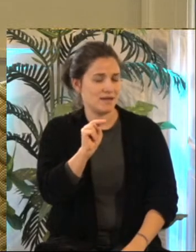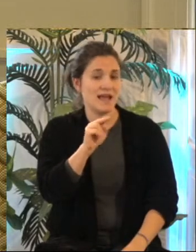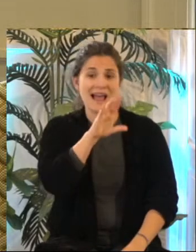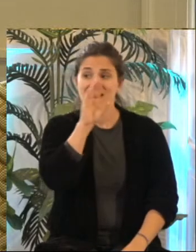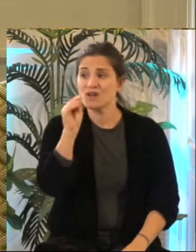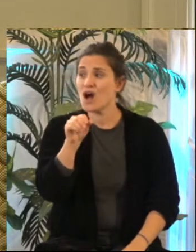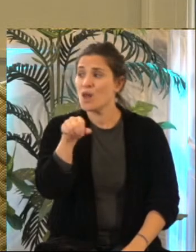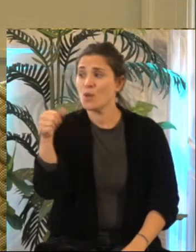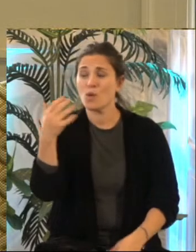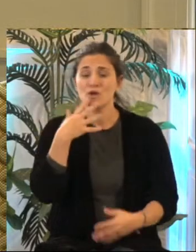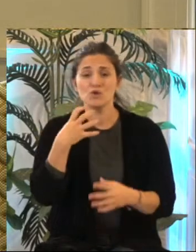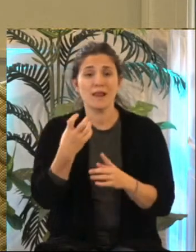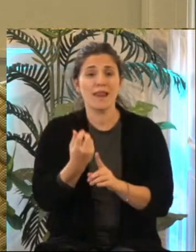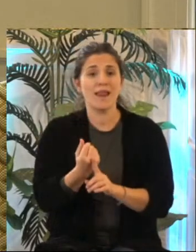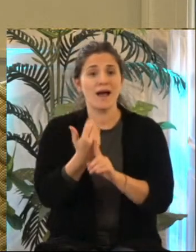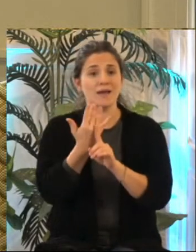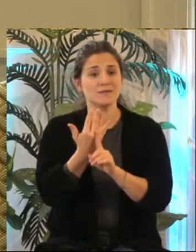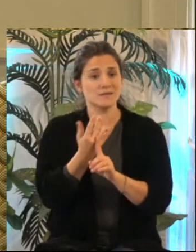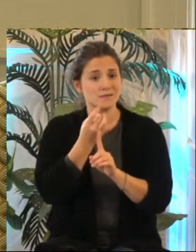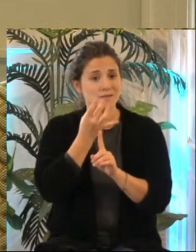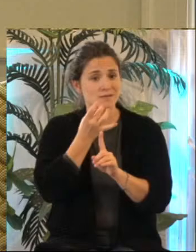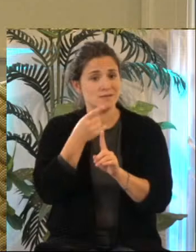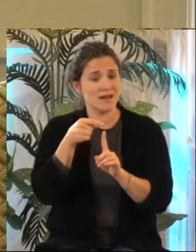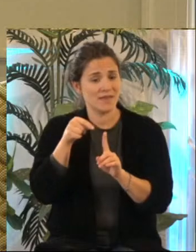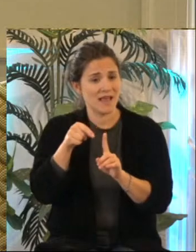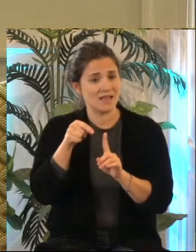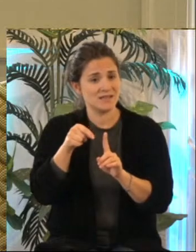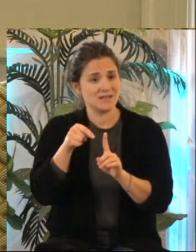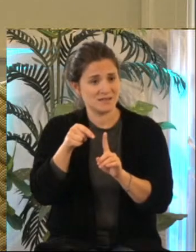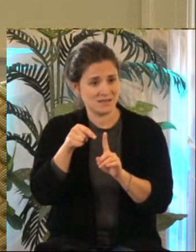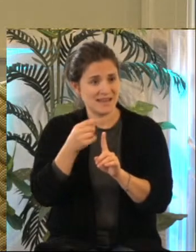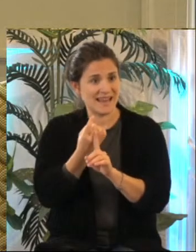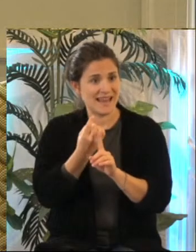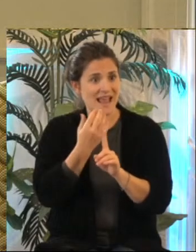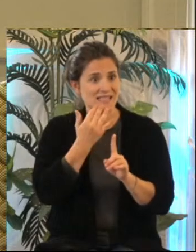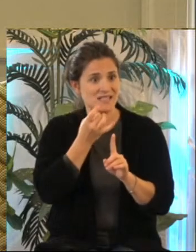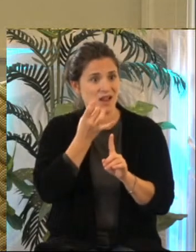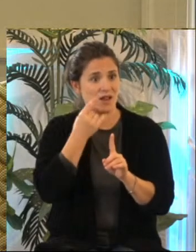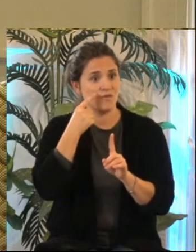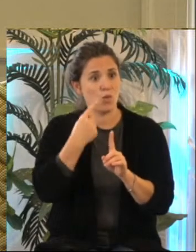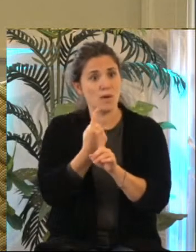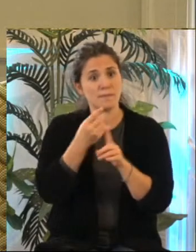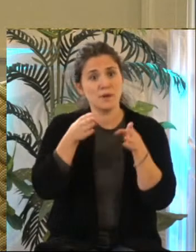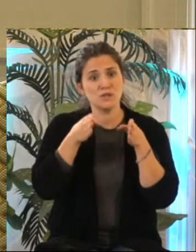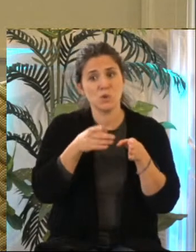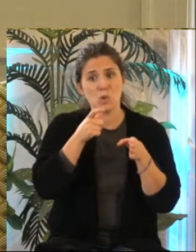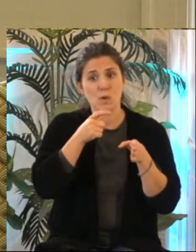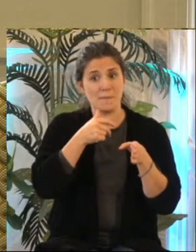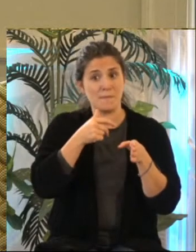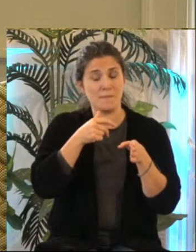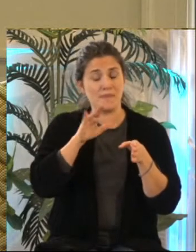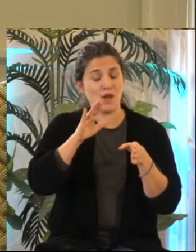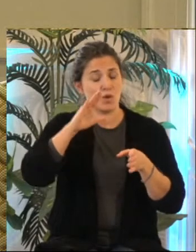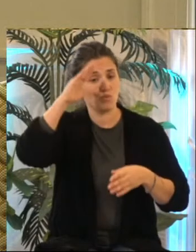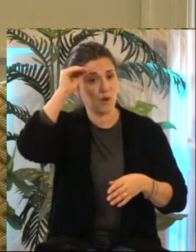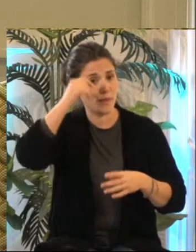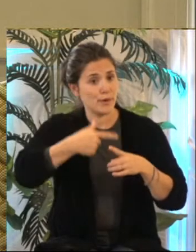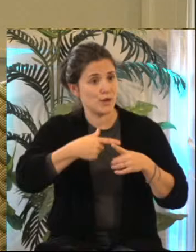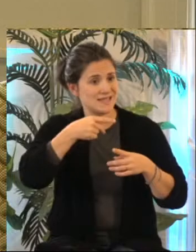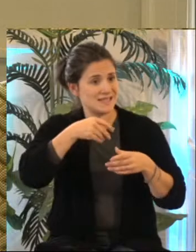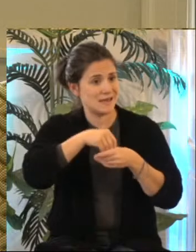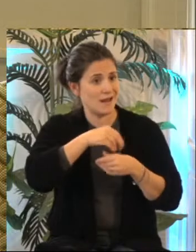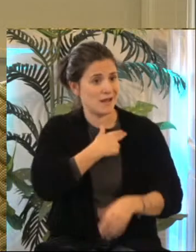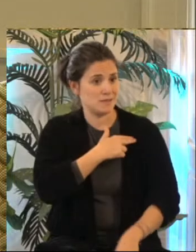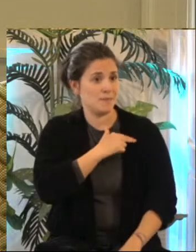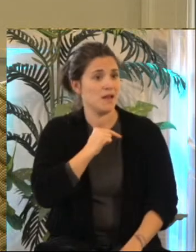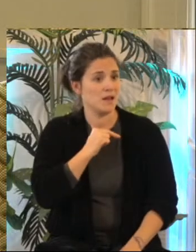for member Carol Lambert, whose brother Jim is in the hospital. And also, we